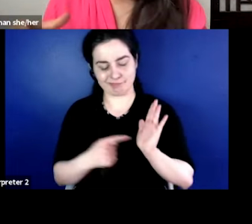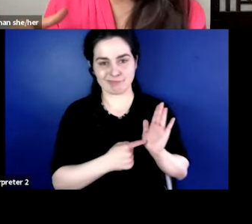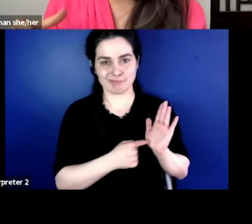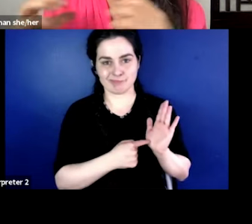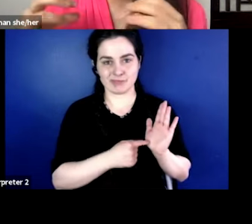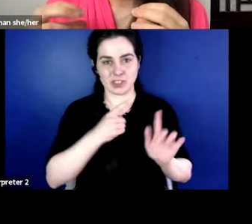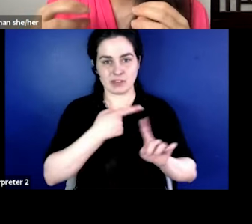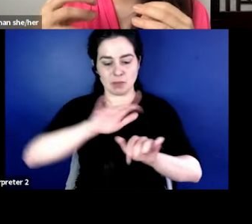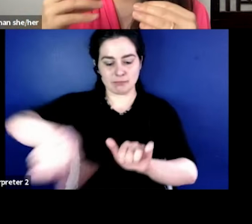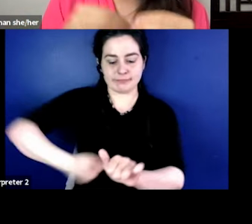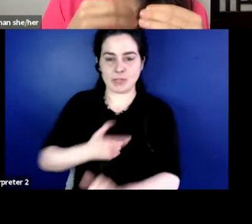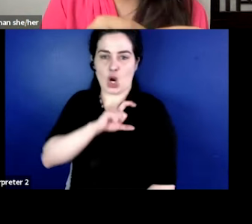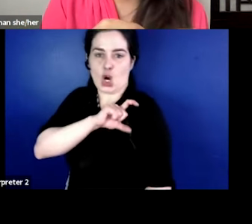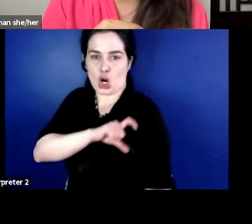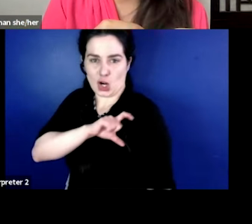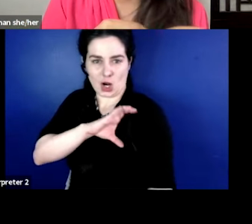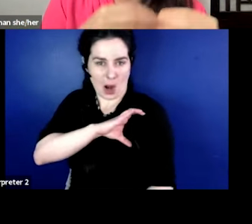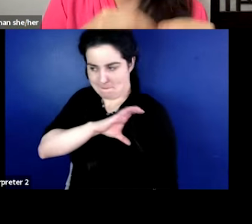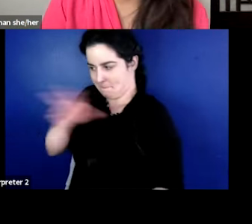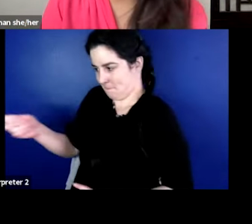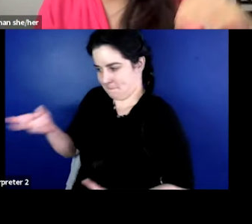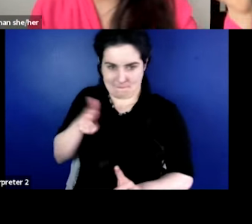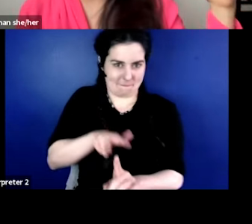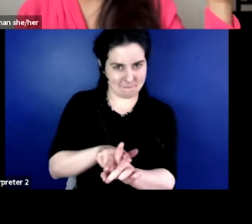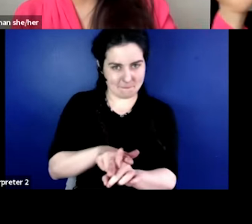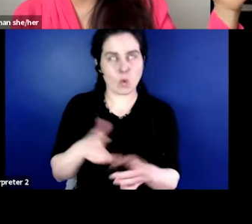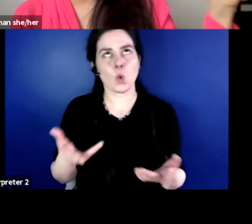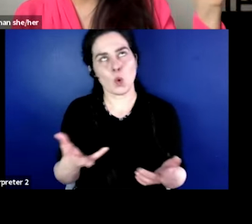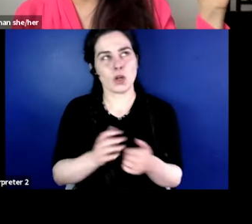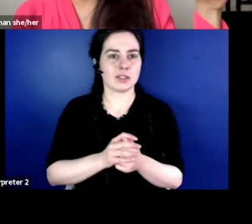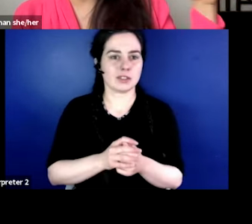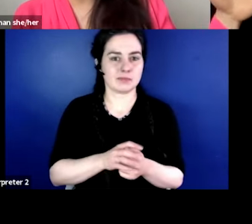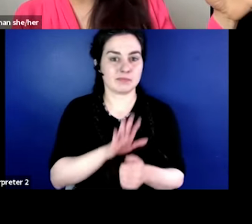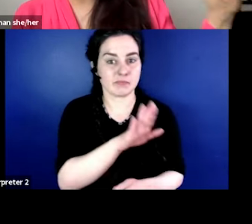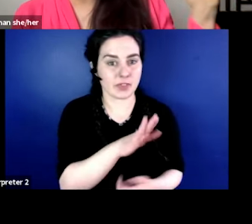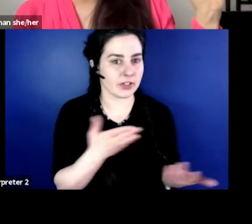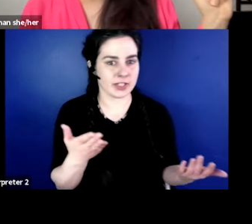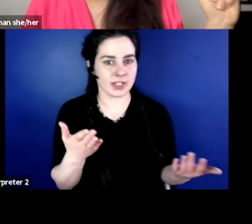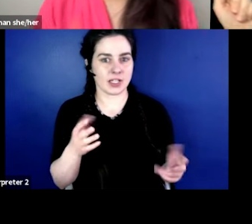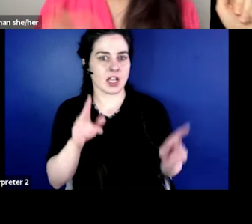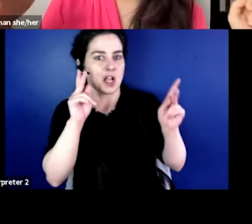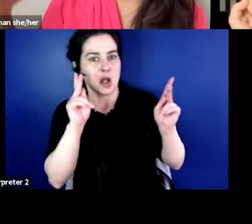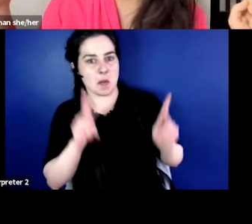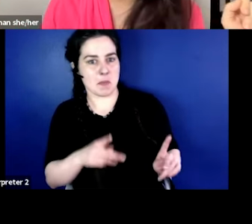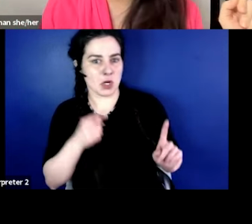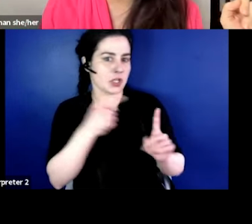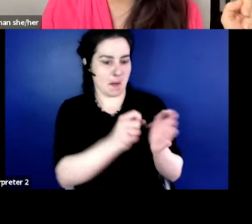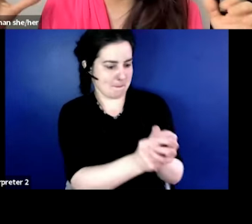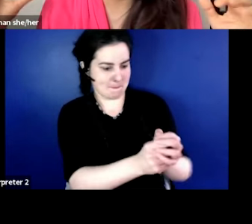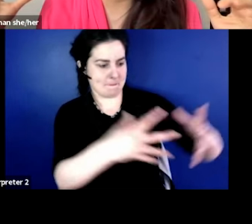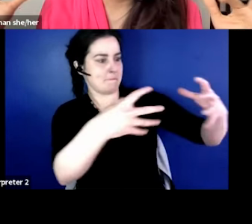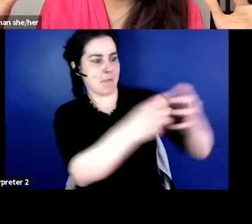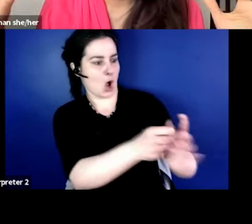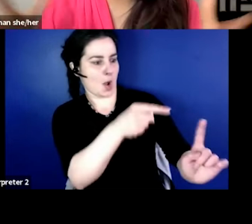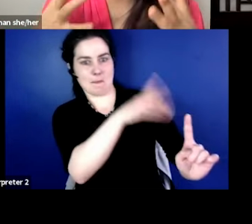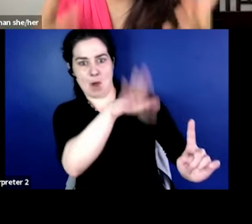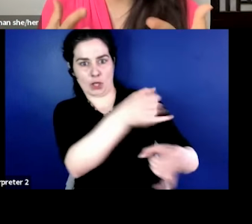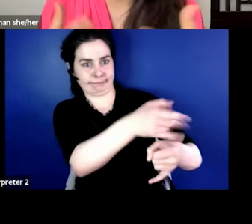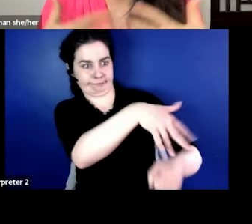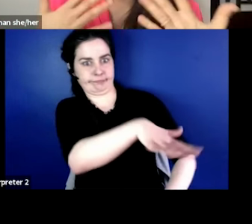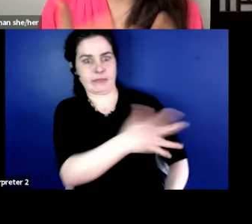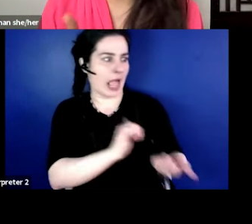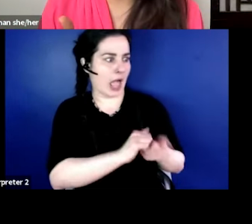police perspective, or they're written in a way that's like, okay, there's a bomb on your campus, here's the community risk assessment to there's domestic violence. And we